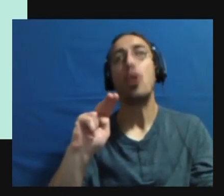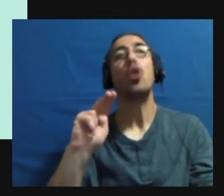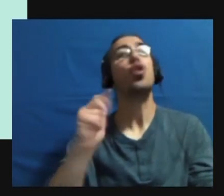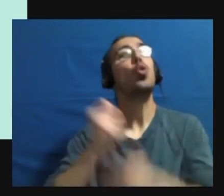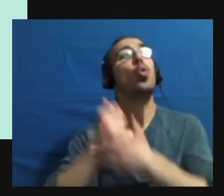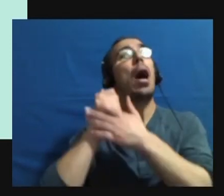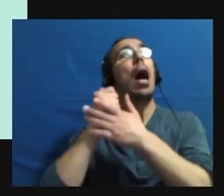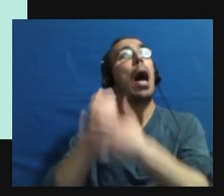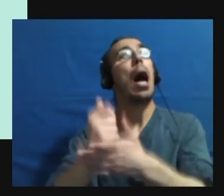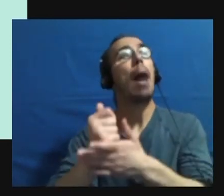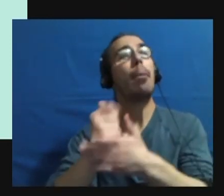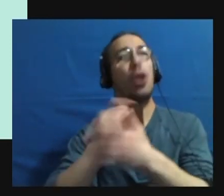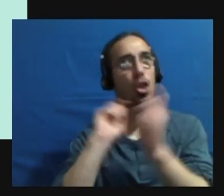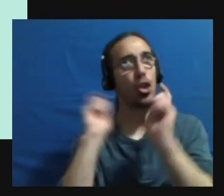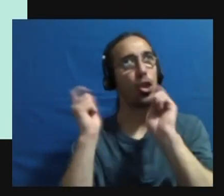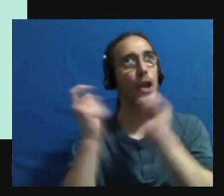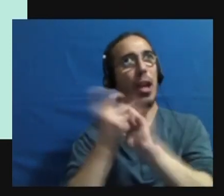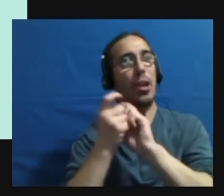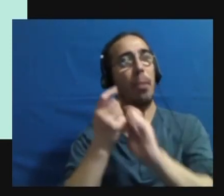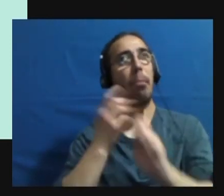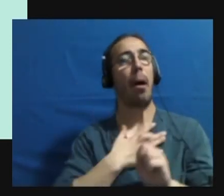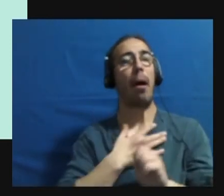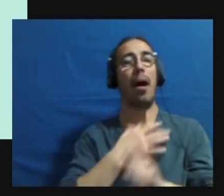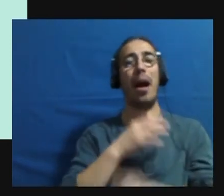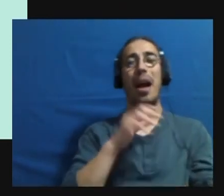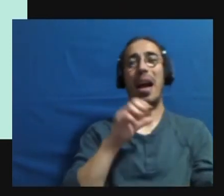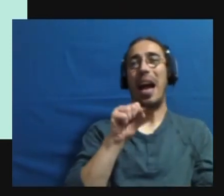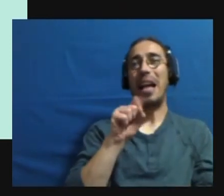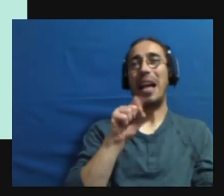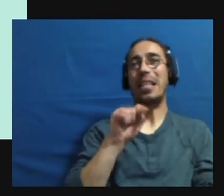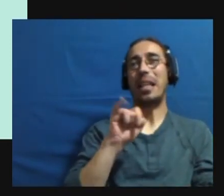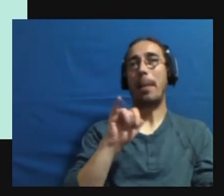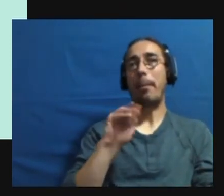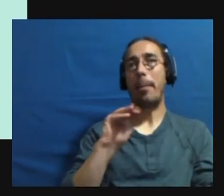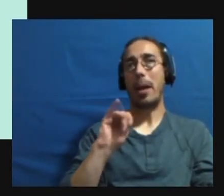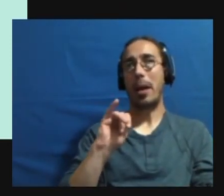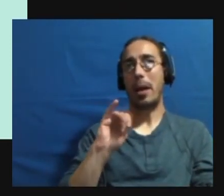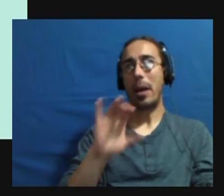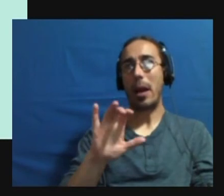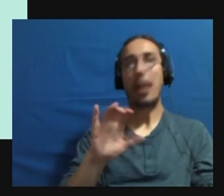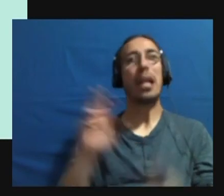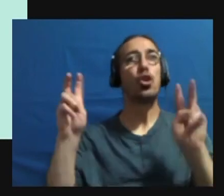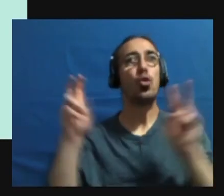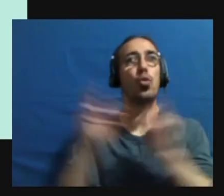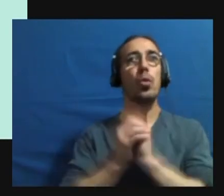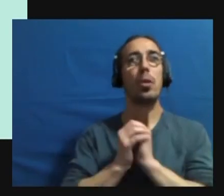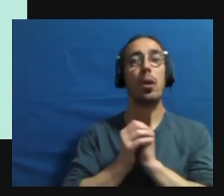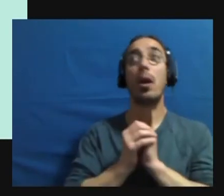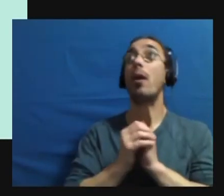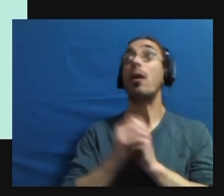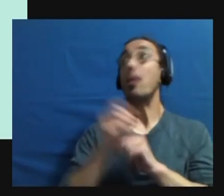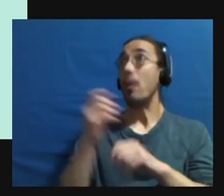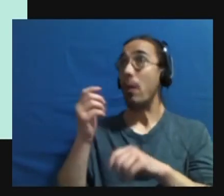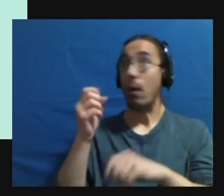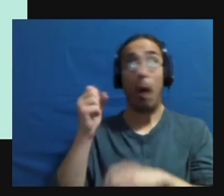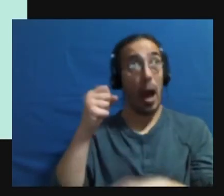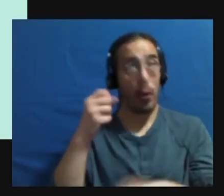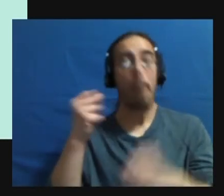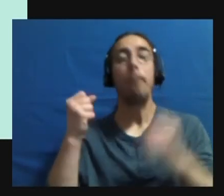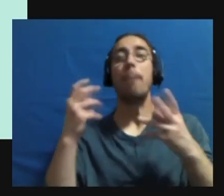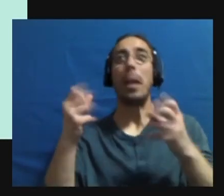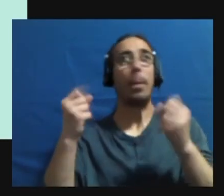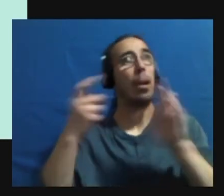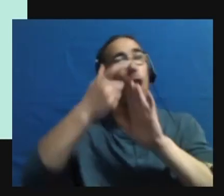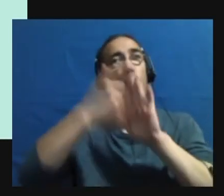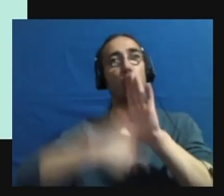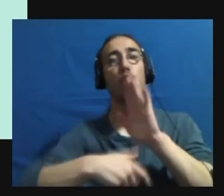around this issue? So many things. Okay. We have like 1,000 articles on Neuroclassic. Please go